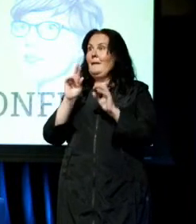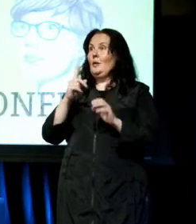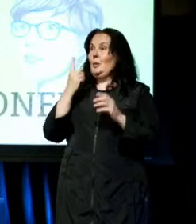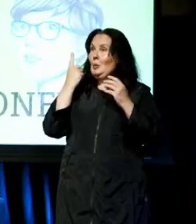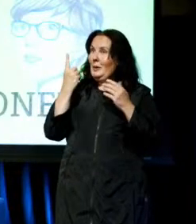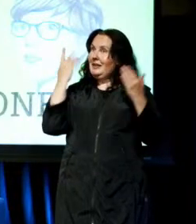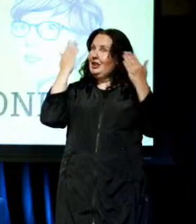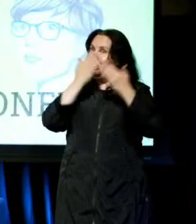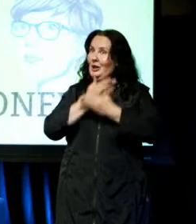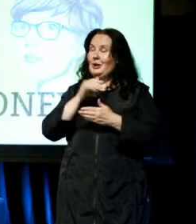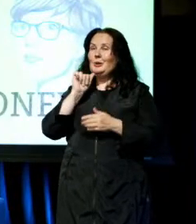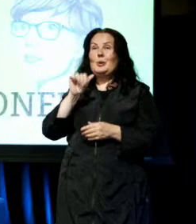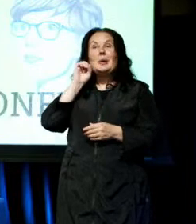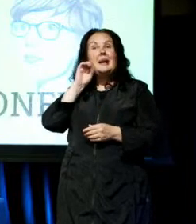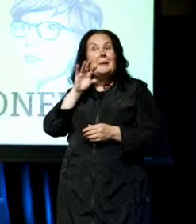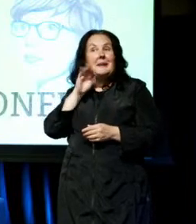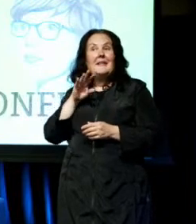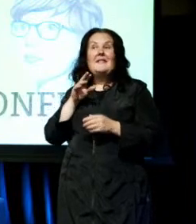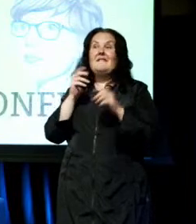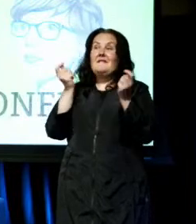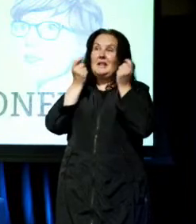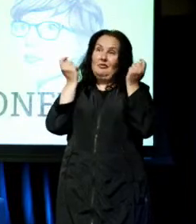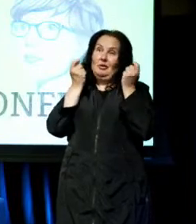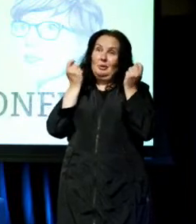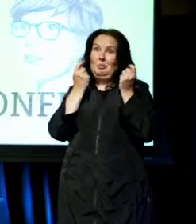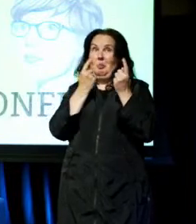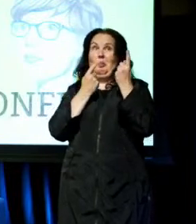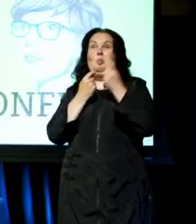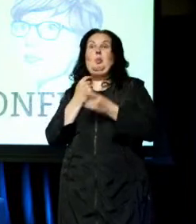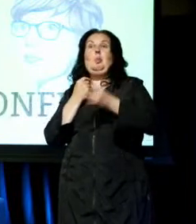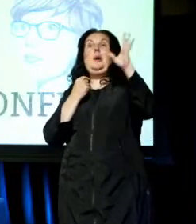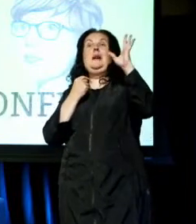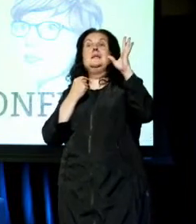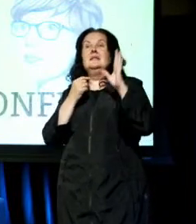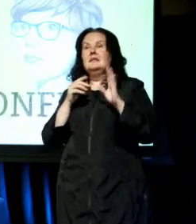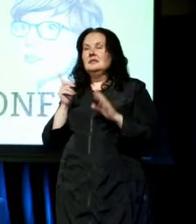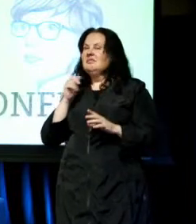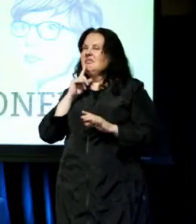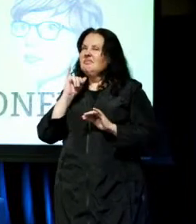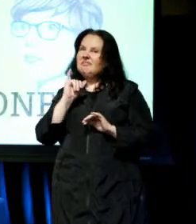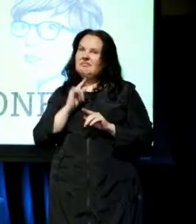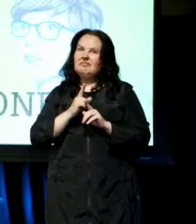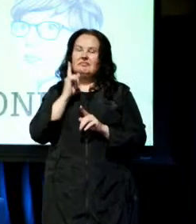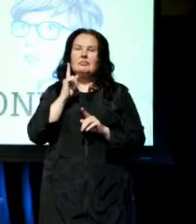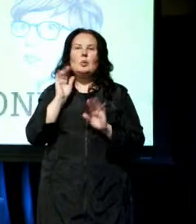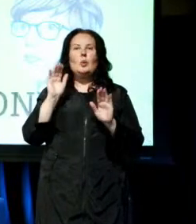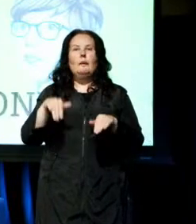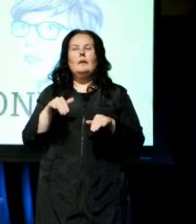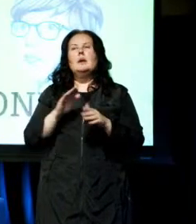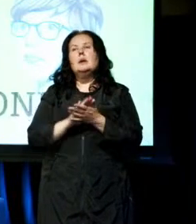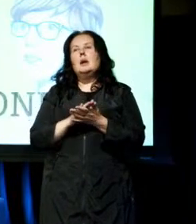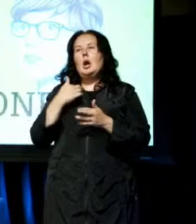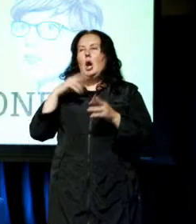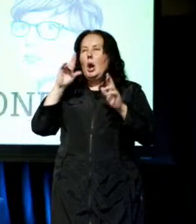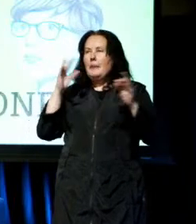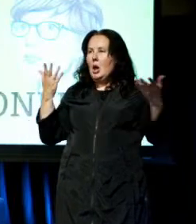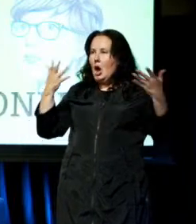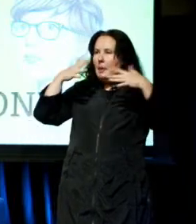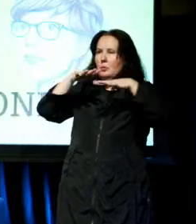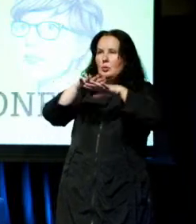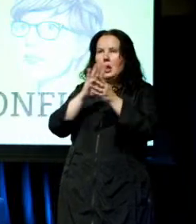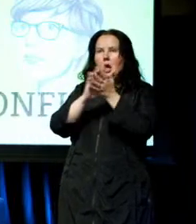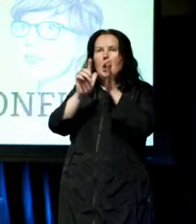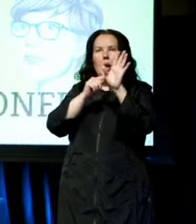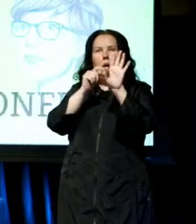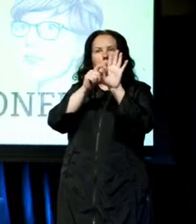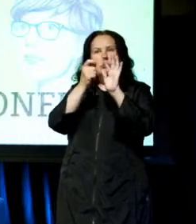night of your comedy festival run, that kind of thing. Oh, God. That's awful. I really hope that, like, hybrid online in-person events